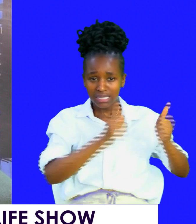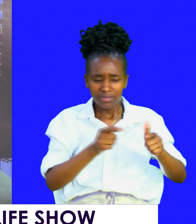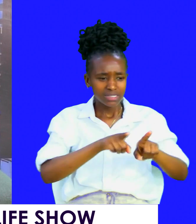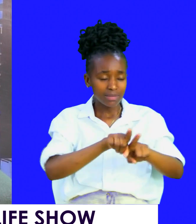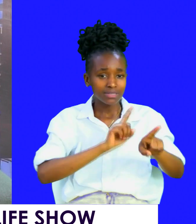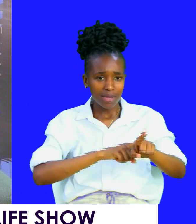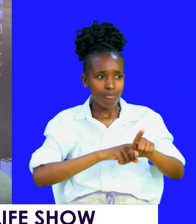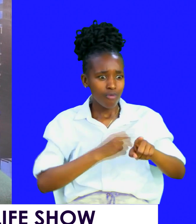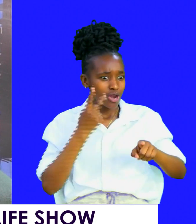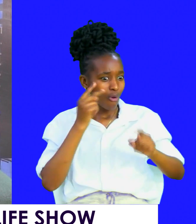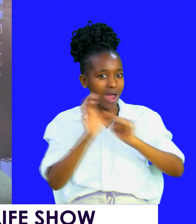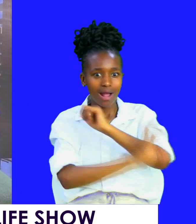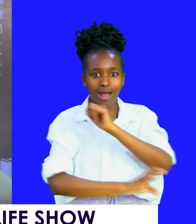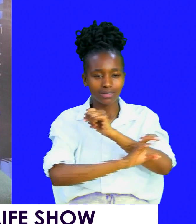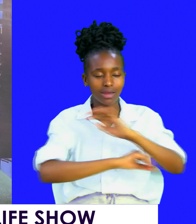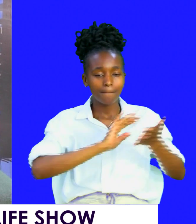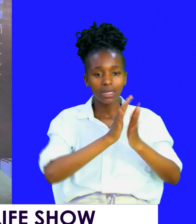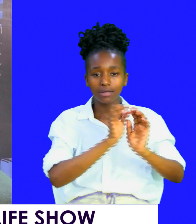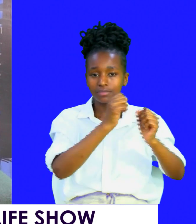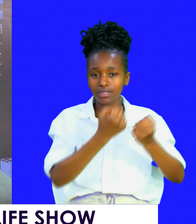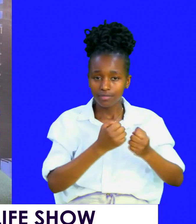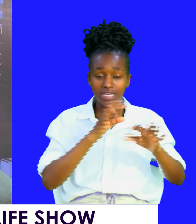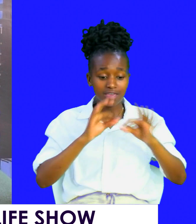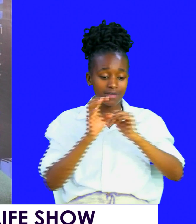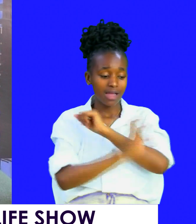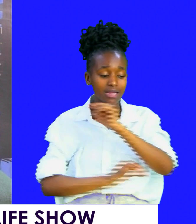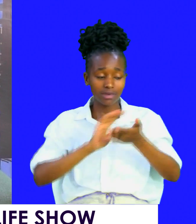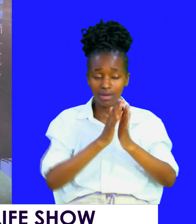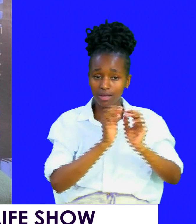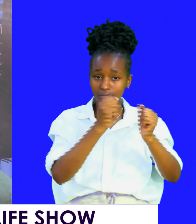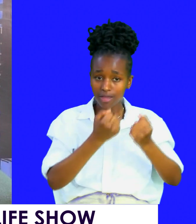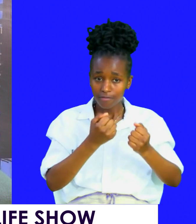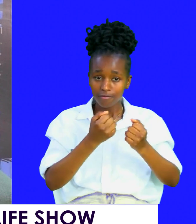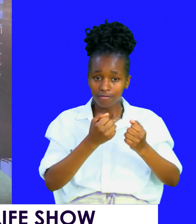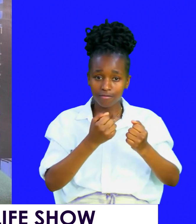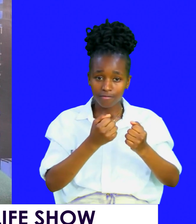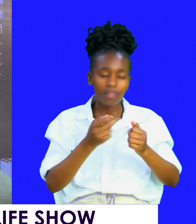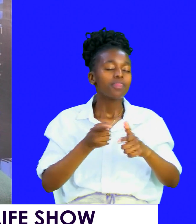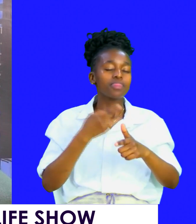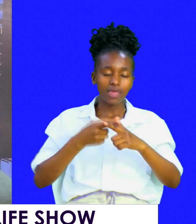to safety. A country is led to safety because of leaders that